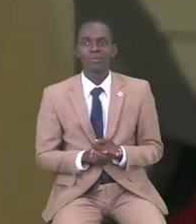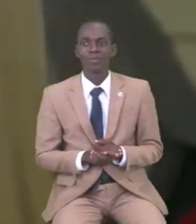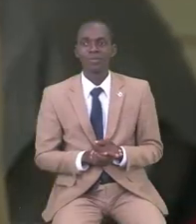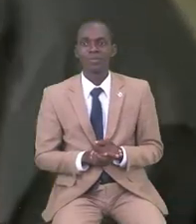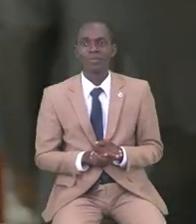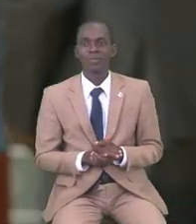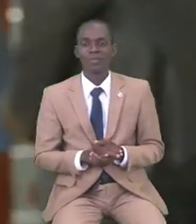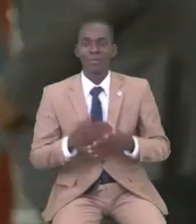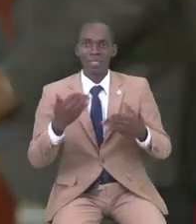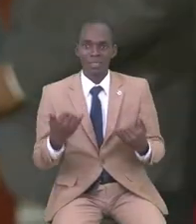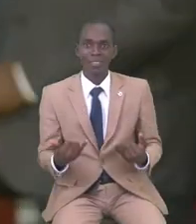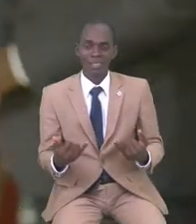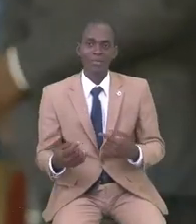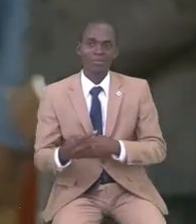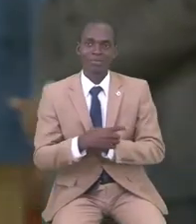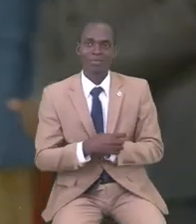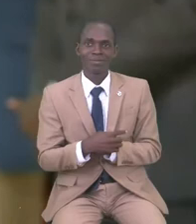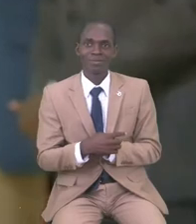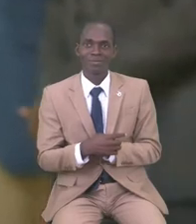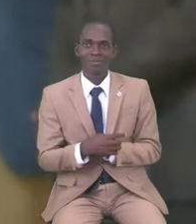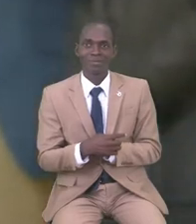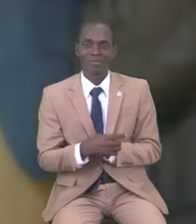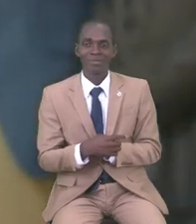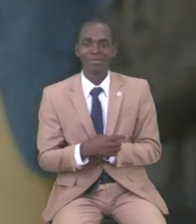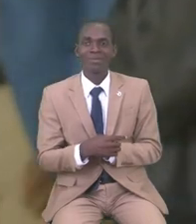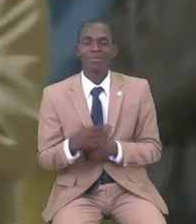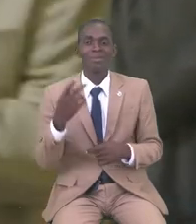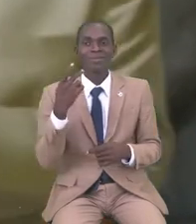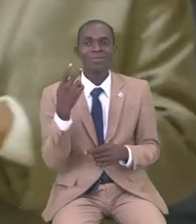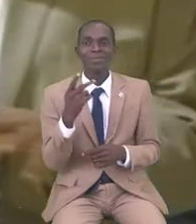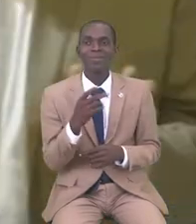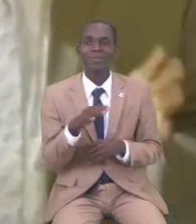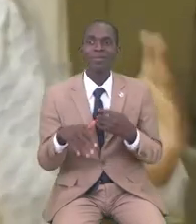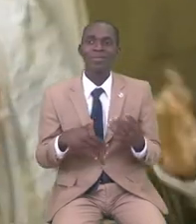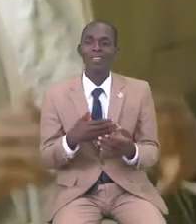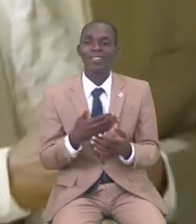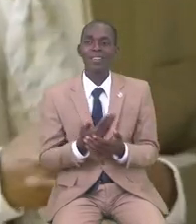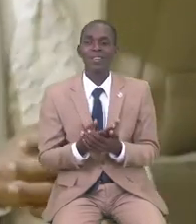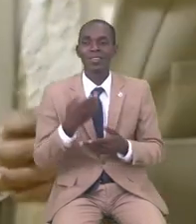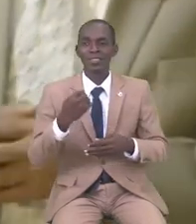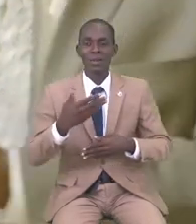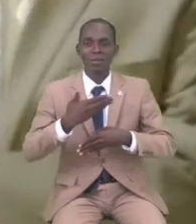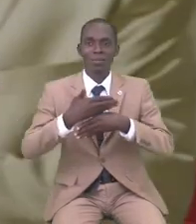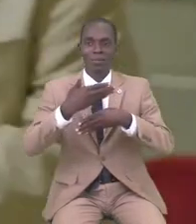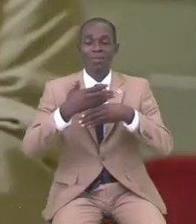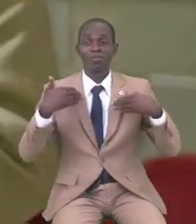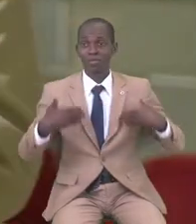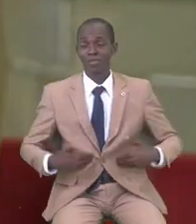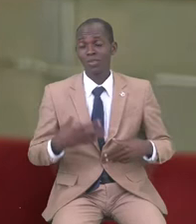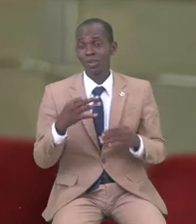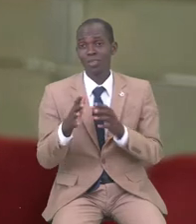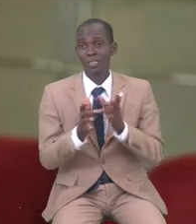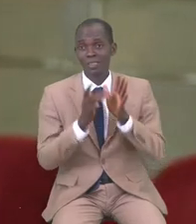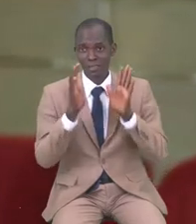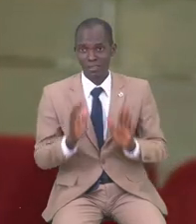Now today, it's all the blocks of Christian body